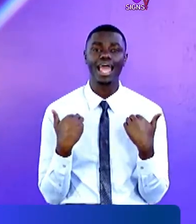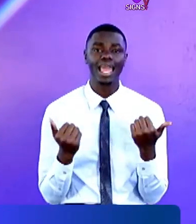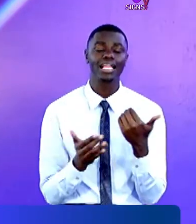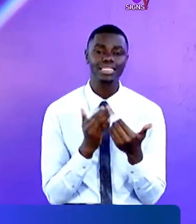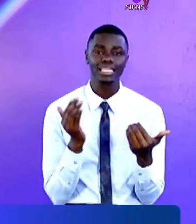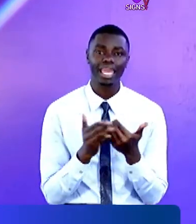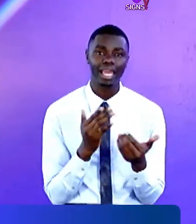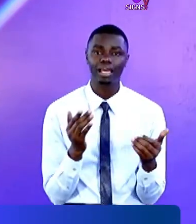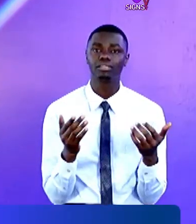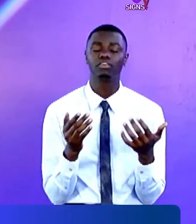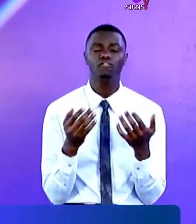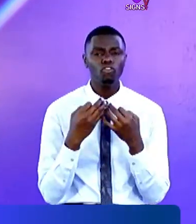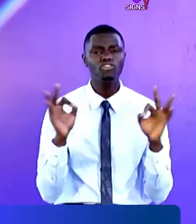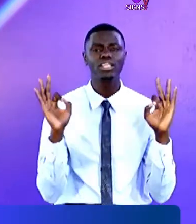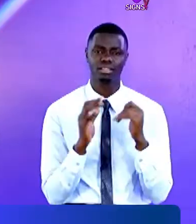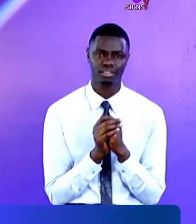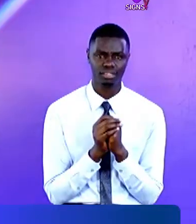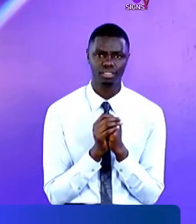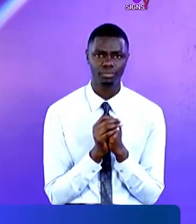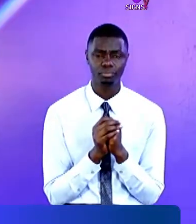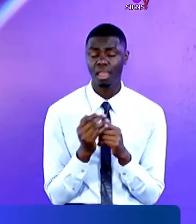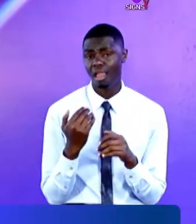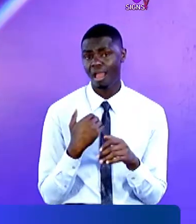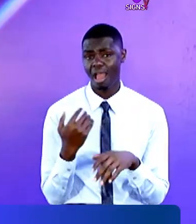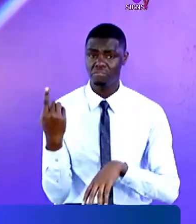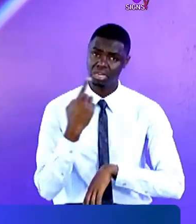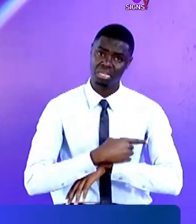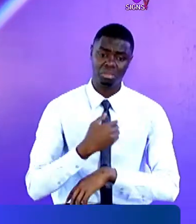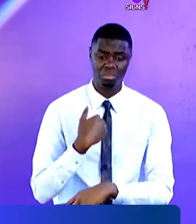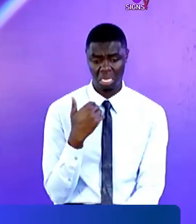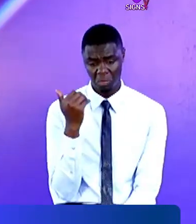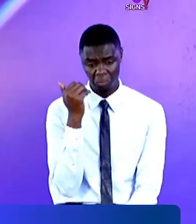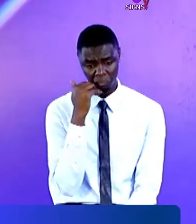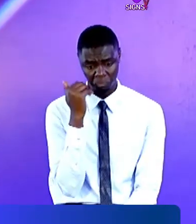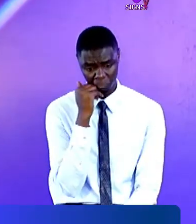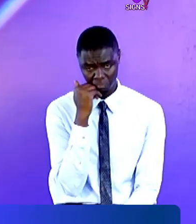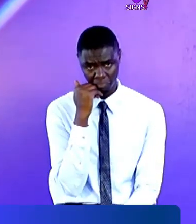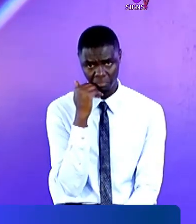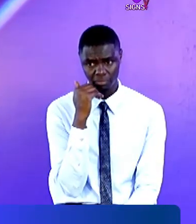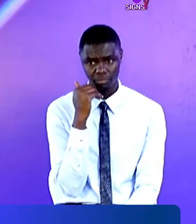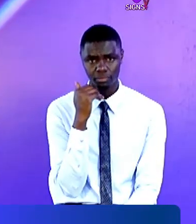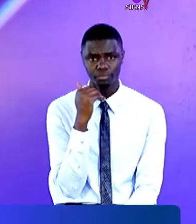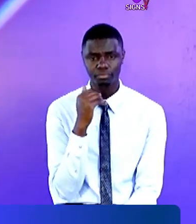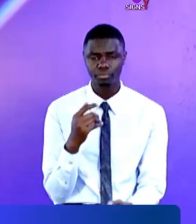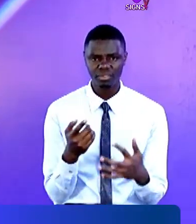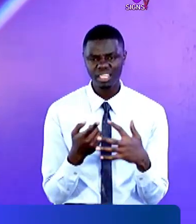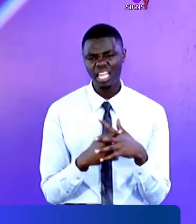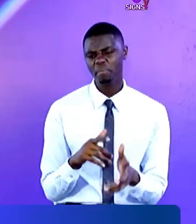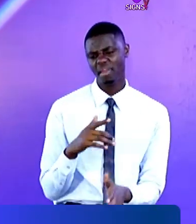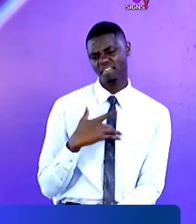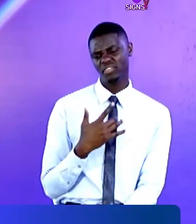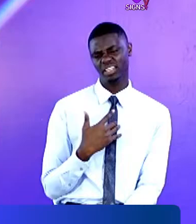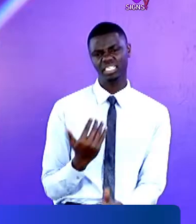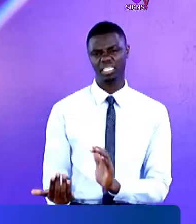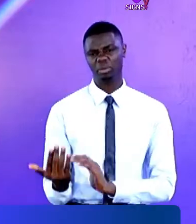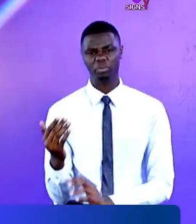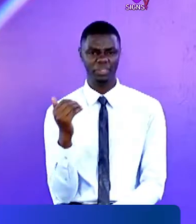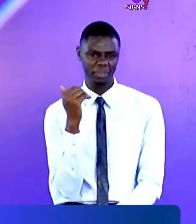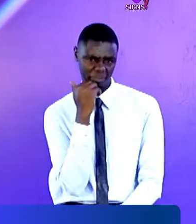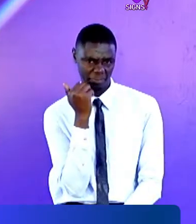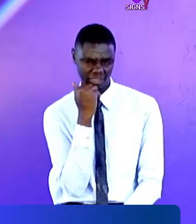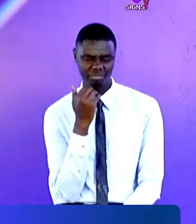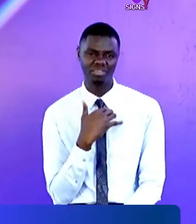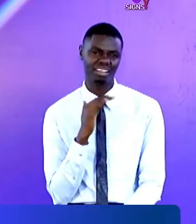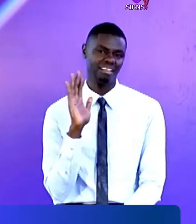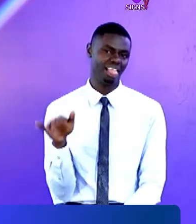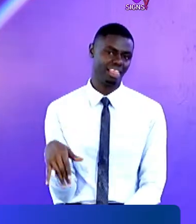a welfare state. So there's a day I was sick in the morning. I began feeling unwell in the morning. I took it for